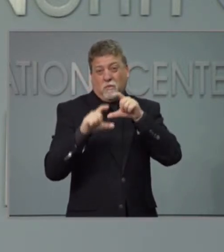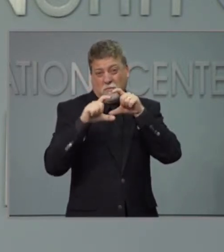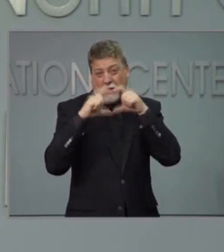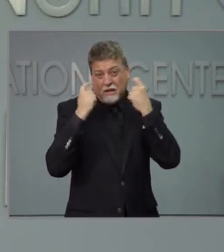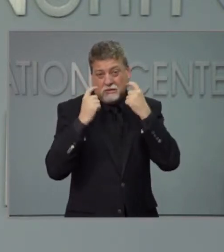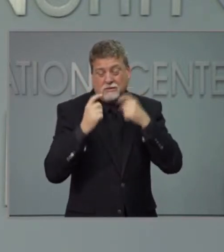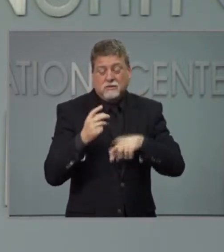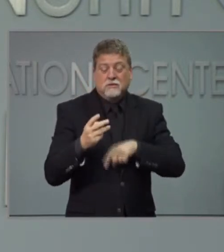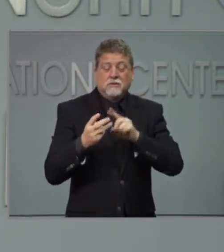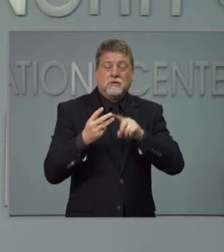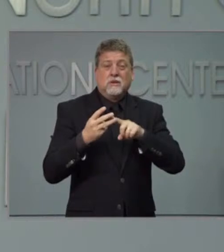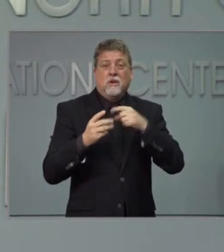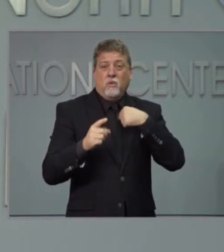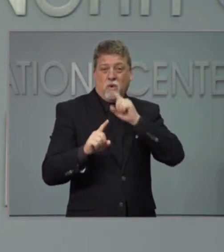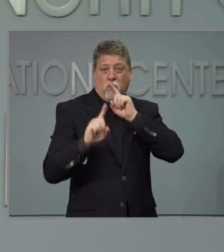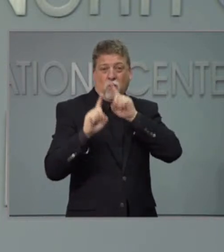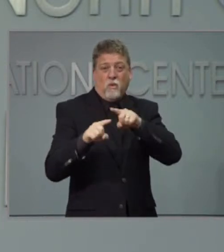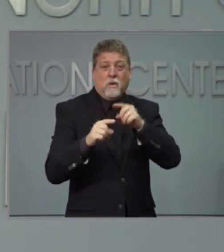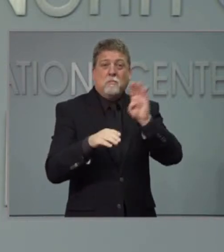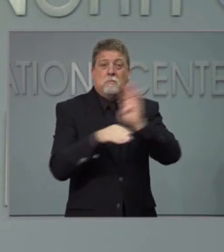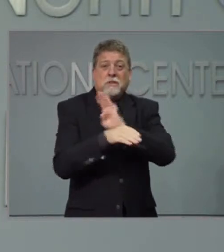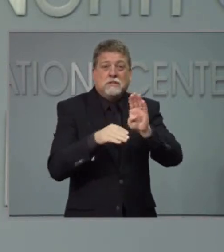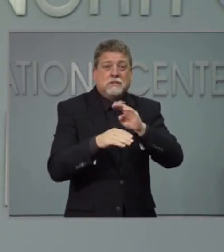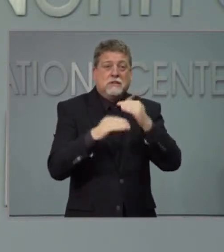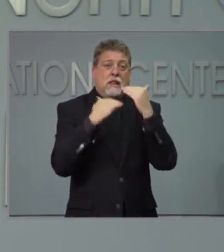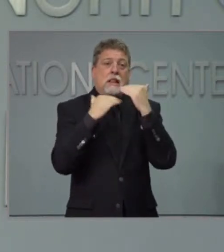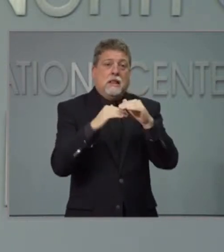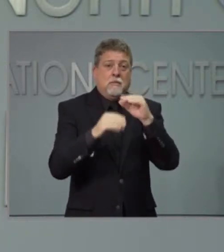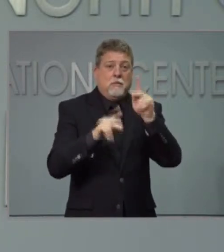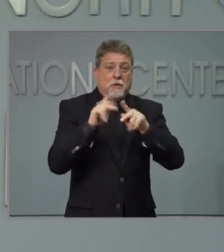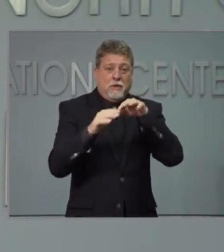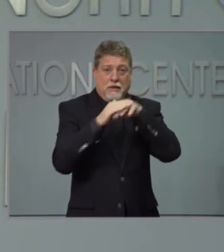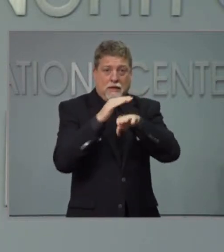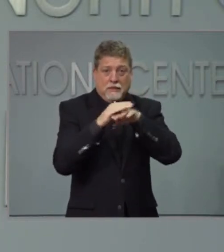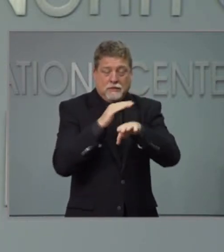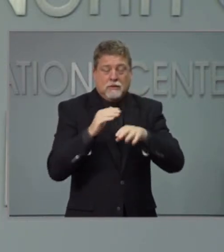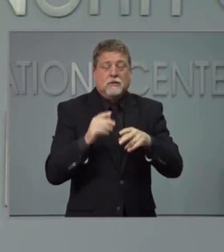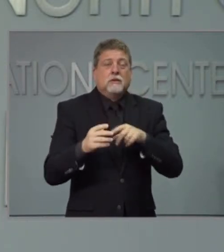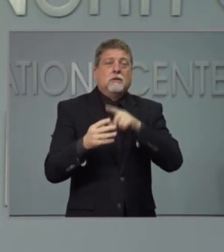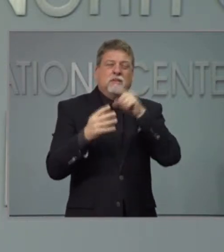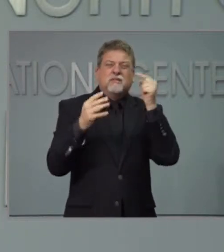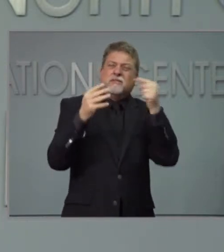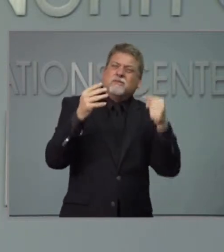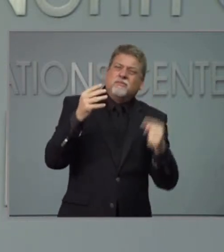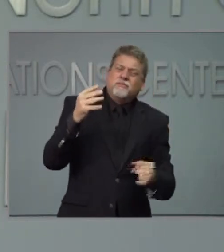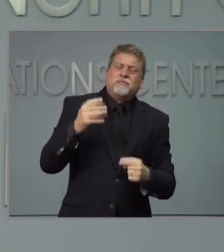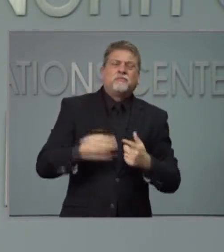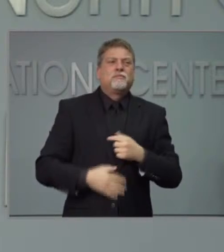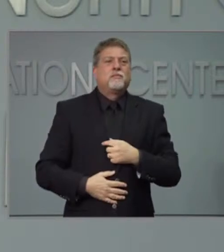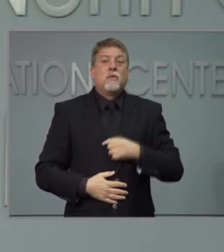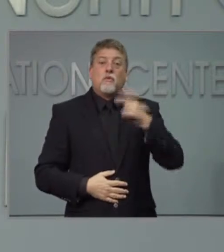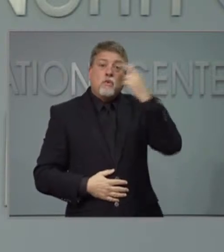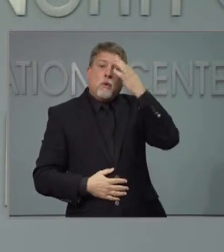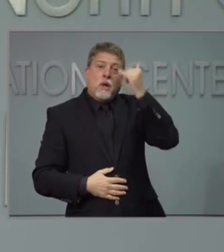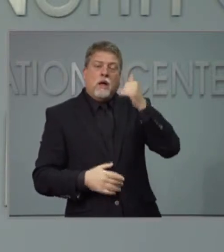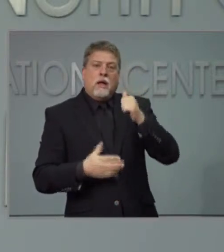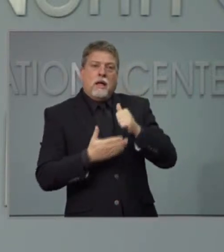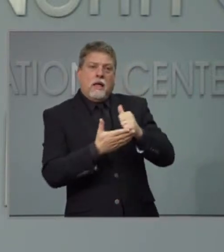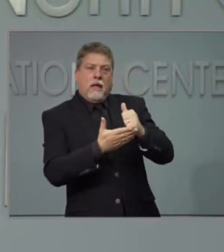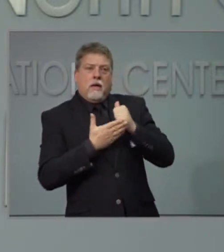in public-facing businesses, and an effort to really try to get